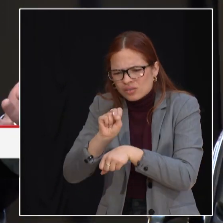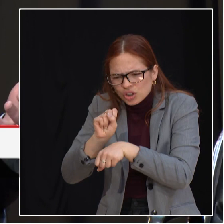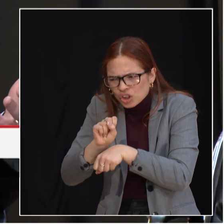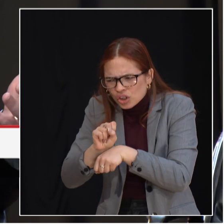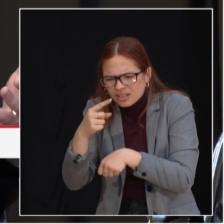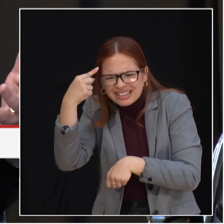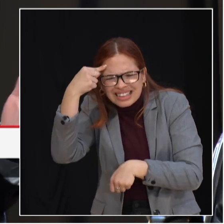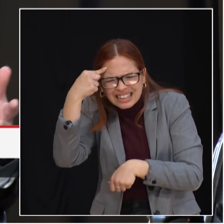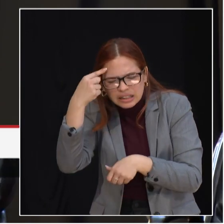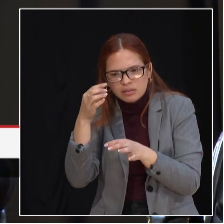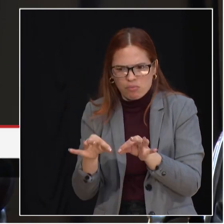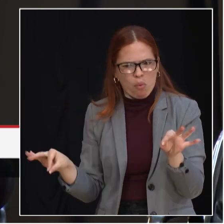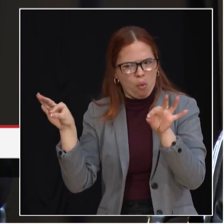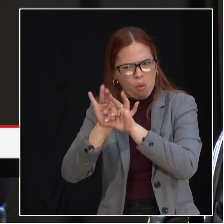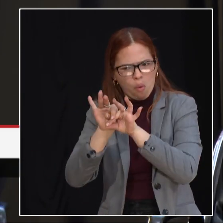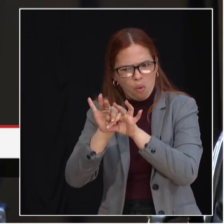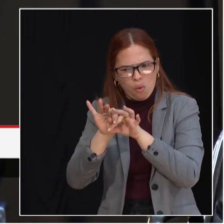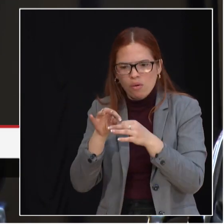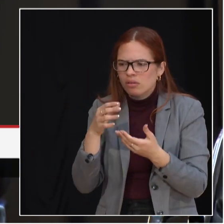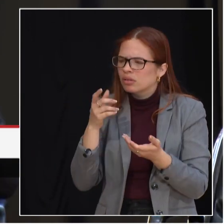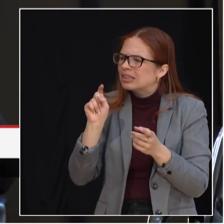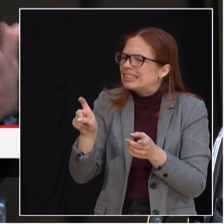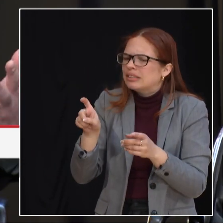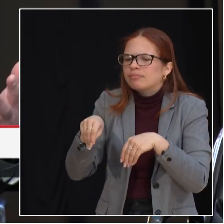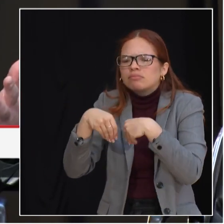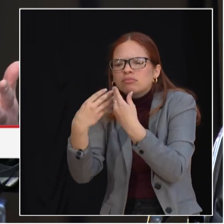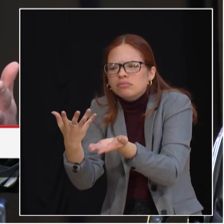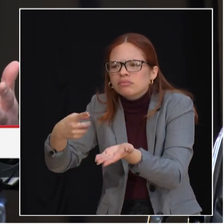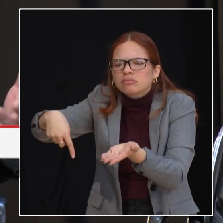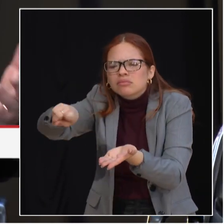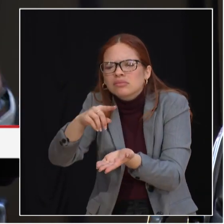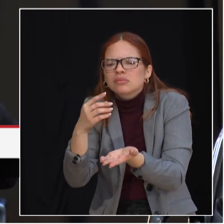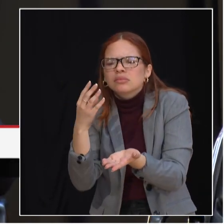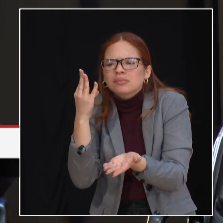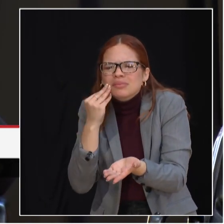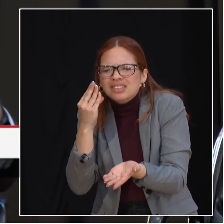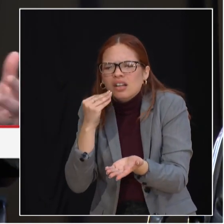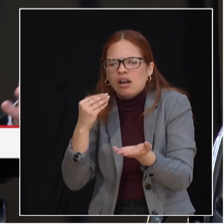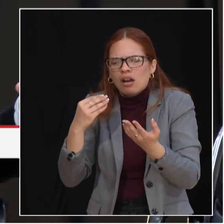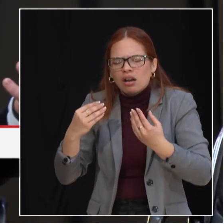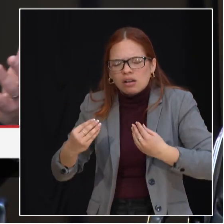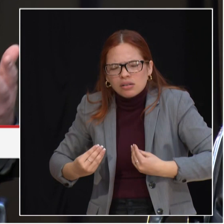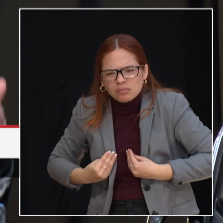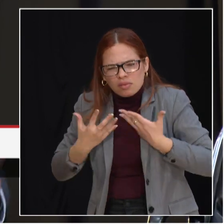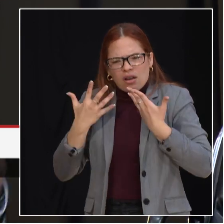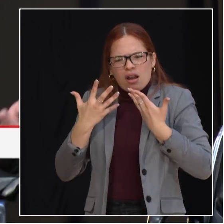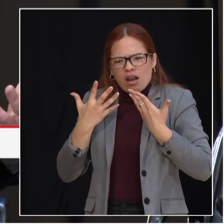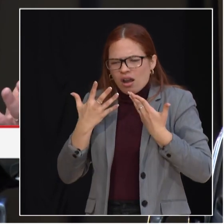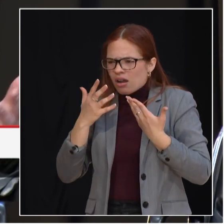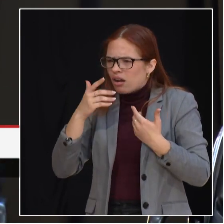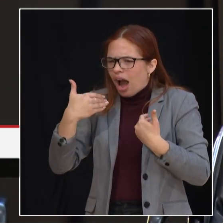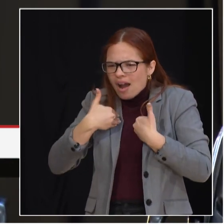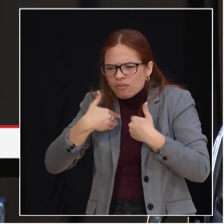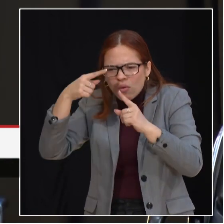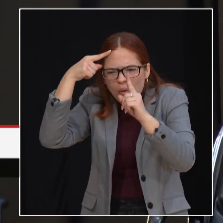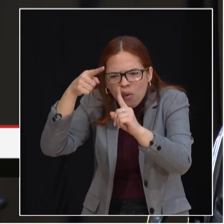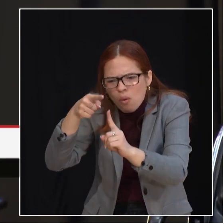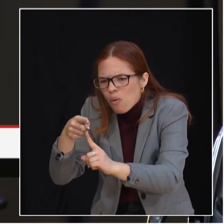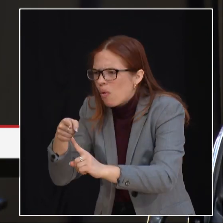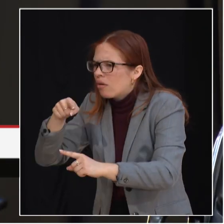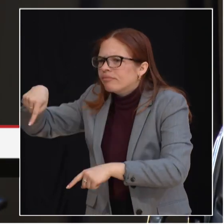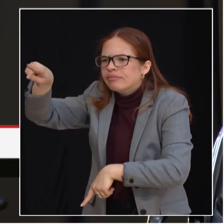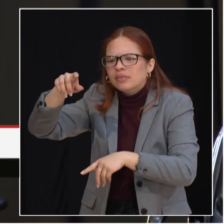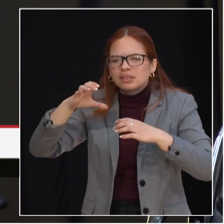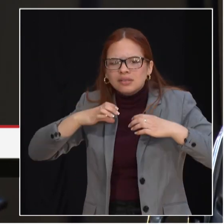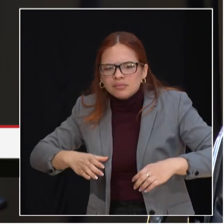let's provide an experience that is inspirational, that's aspirational for the clients and the fellow design professionals that visit